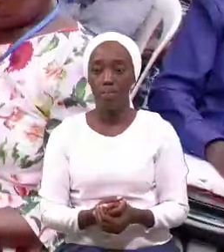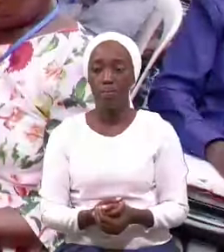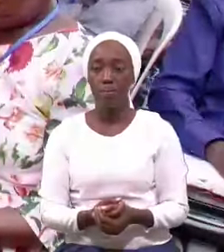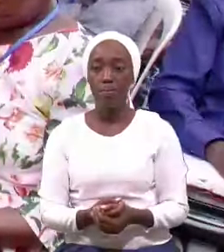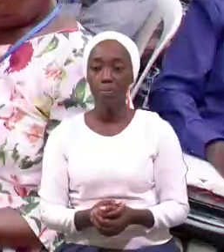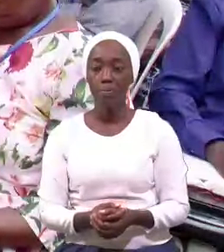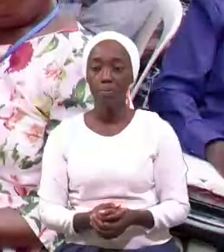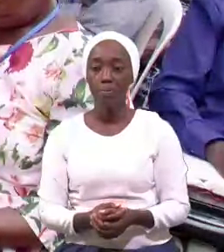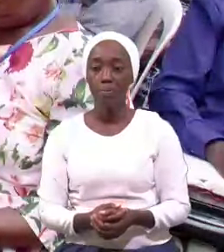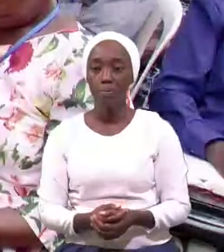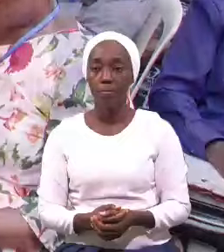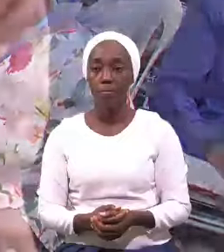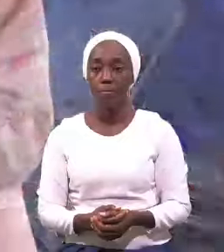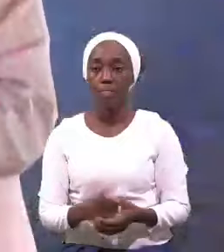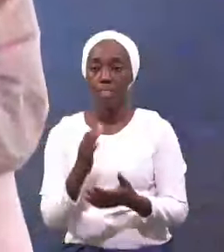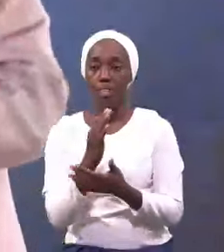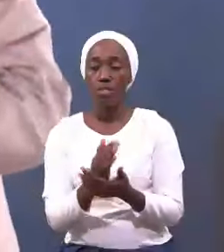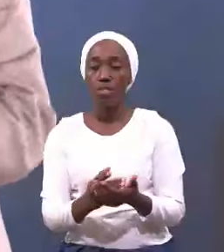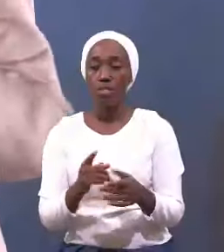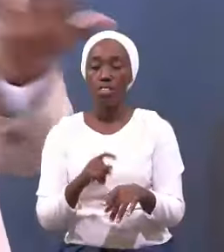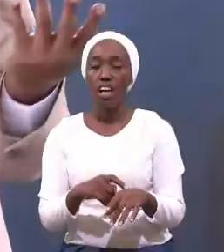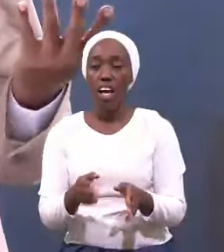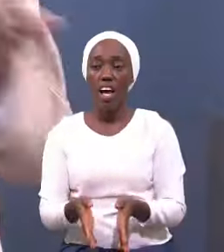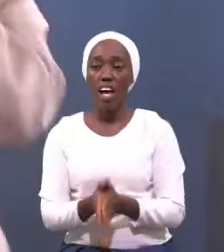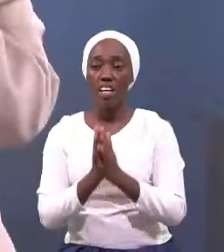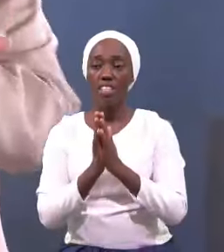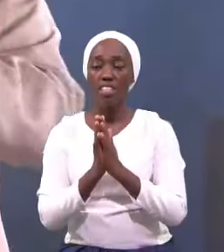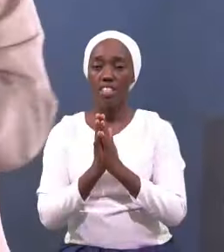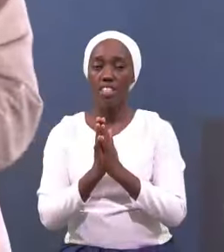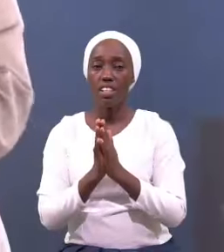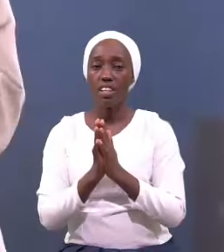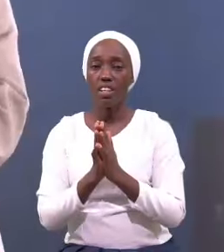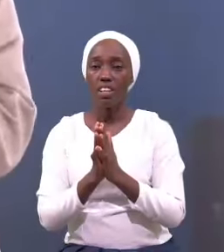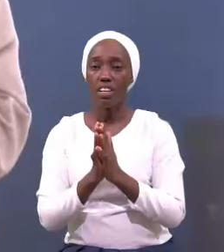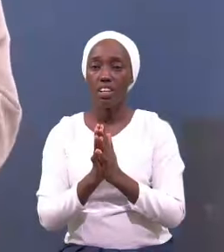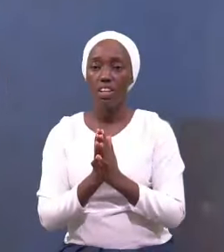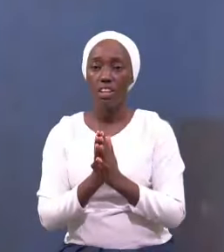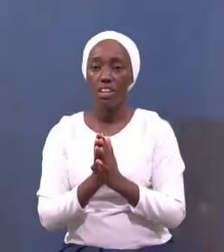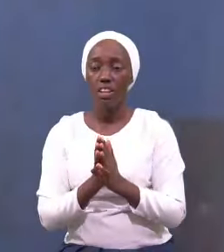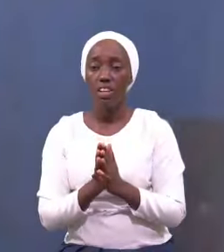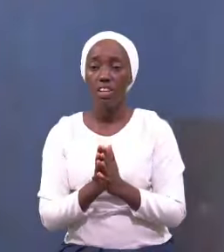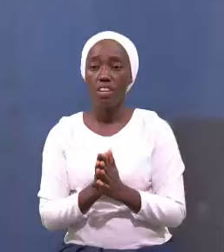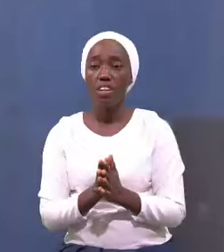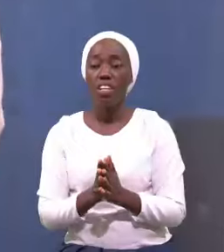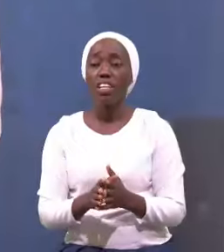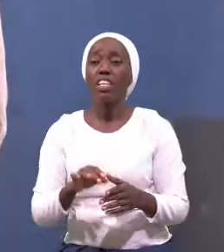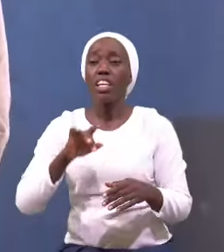So, but sometimes they ask me, when, you know, I told you I'm not going to be 83 next a few